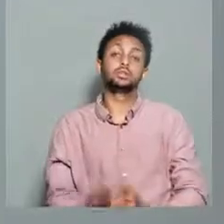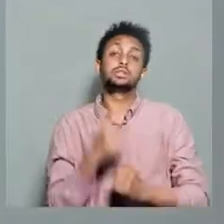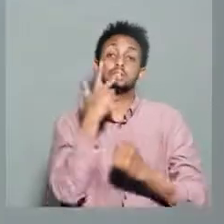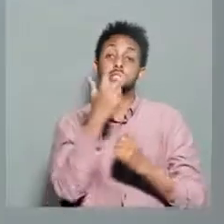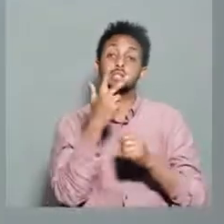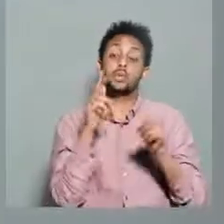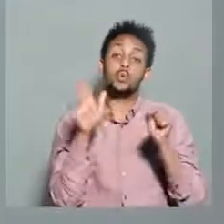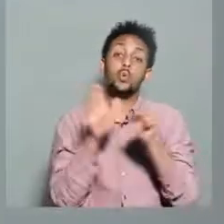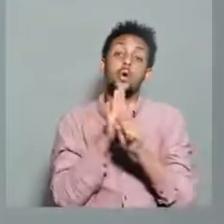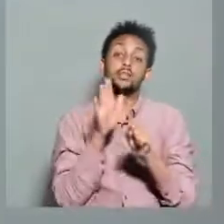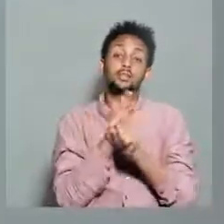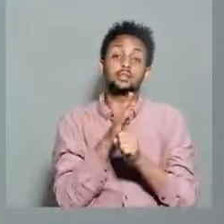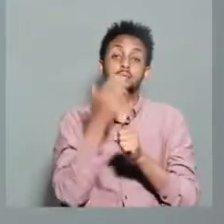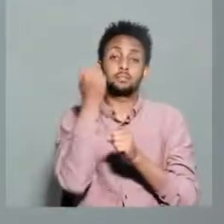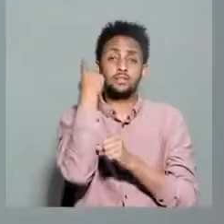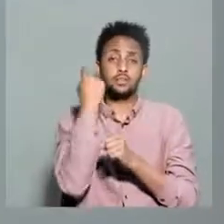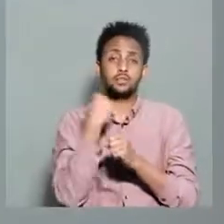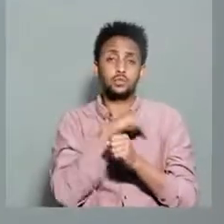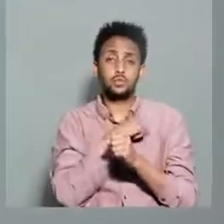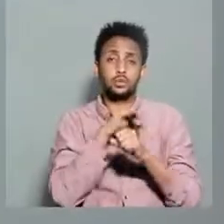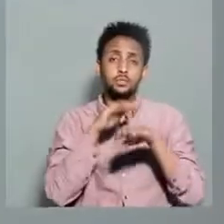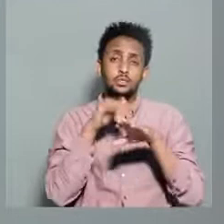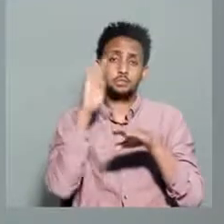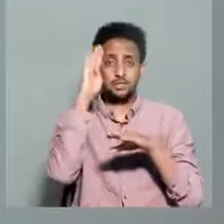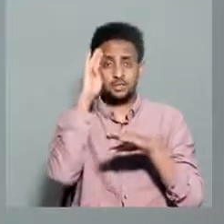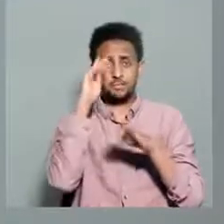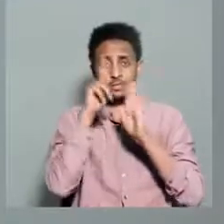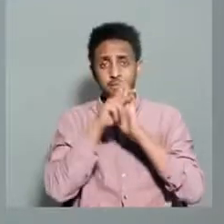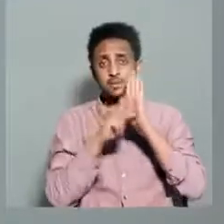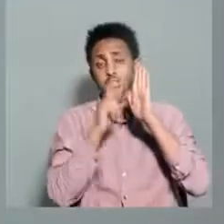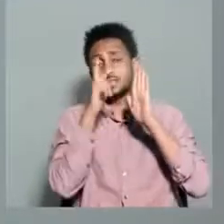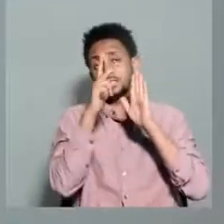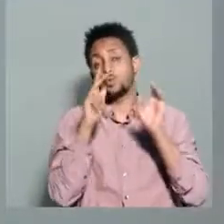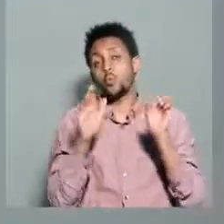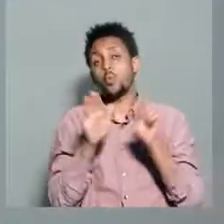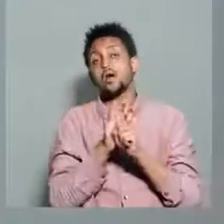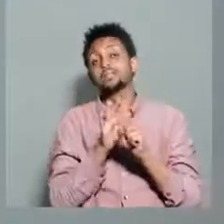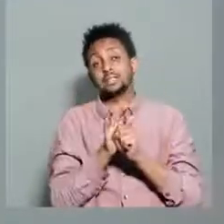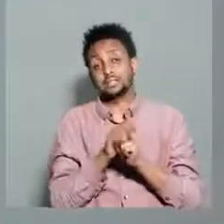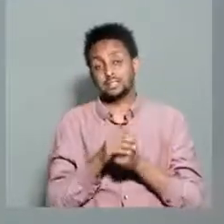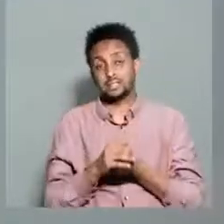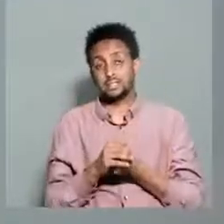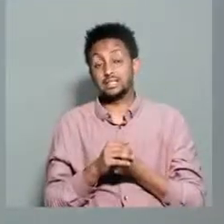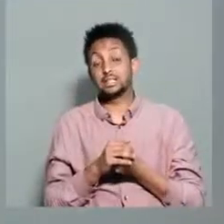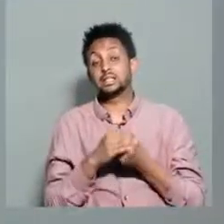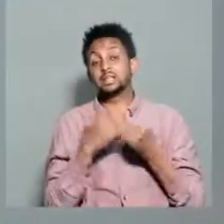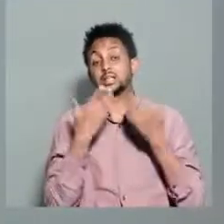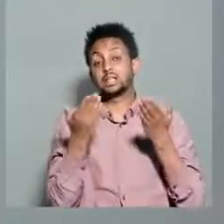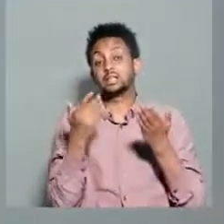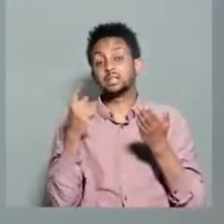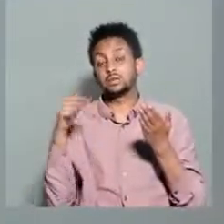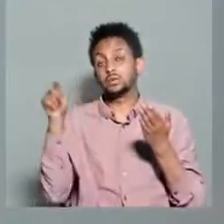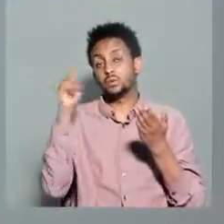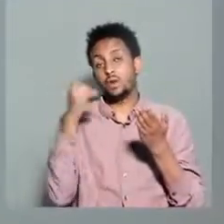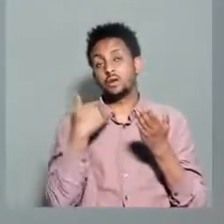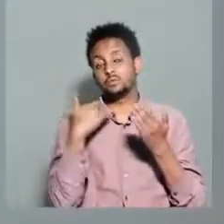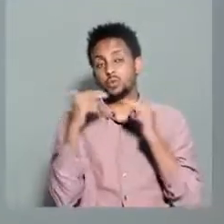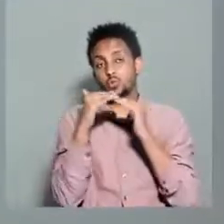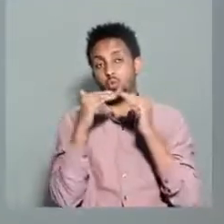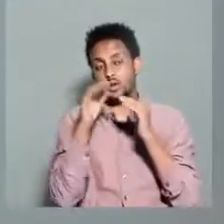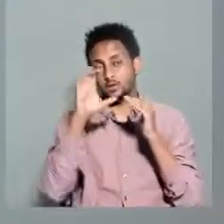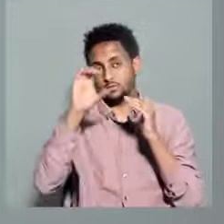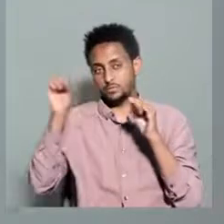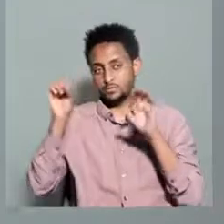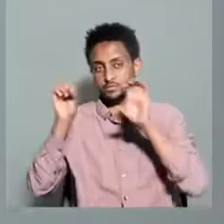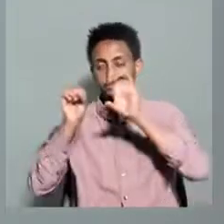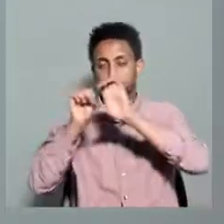three quantities previously mentioned in Bernoulli's principle, the three quantities, the summation of three quantities here and here are all equal.